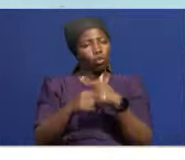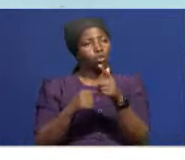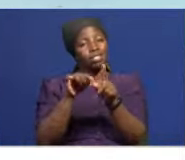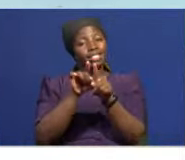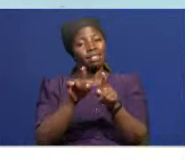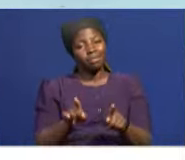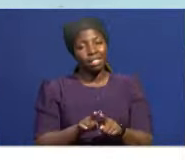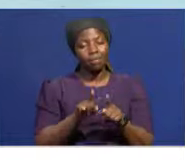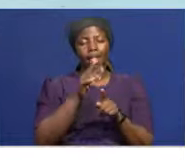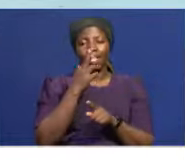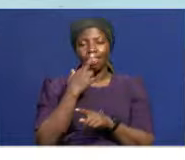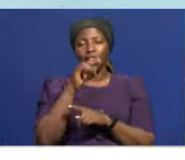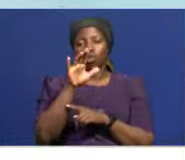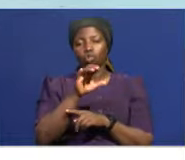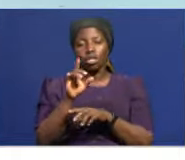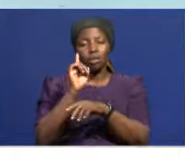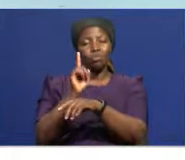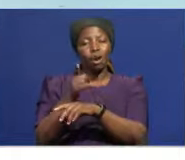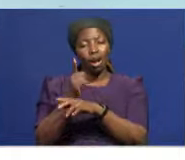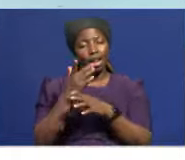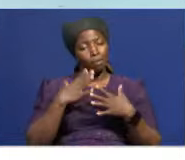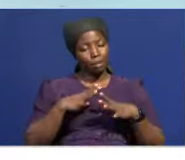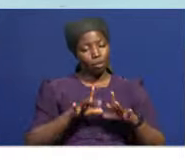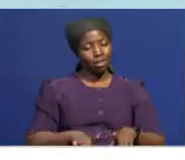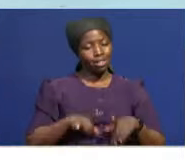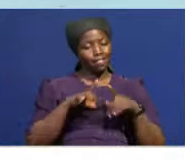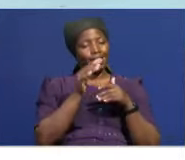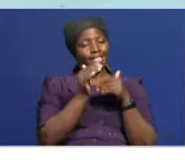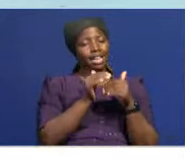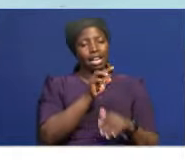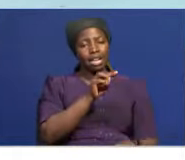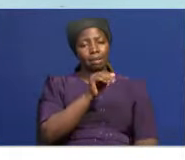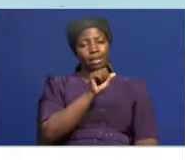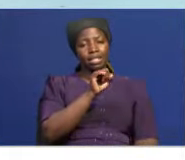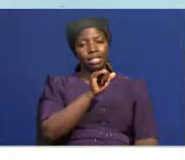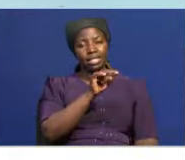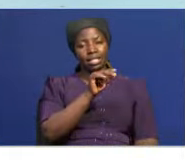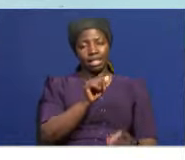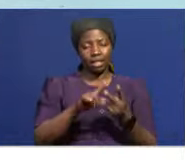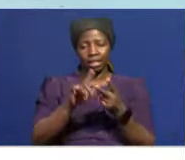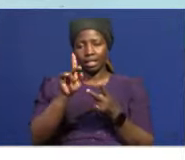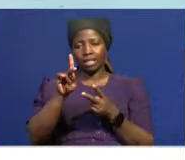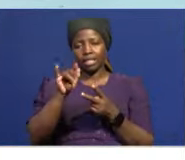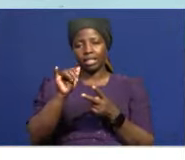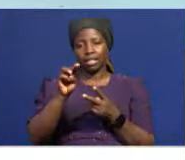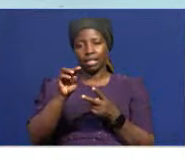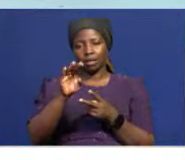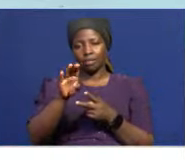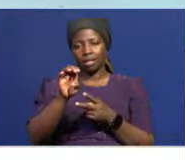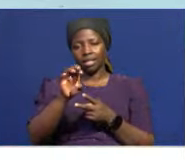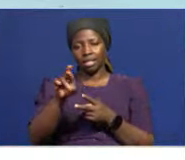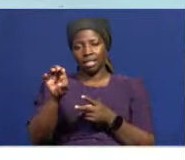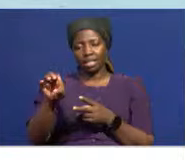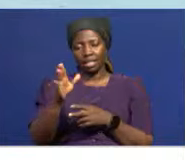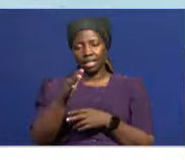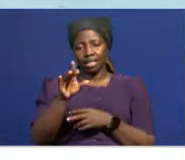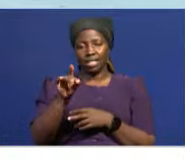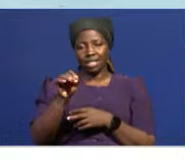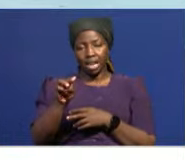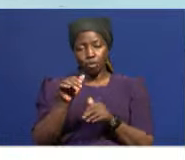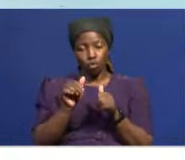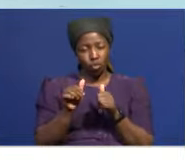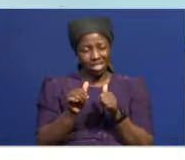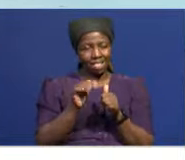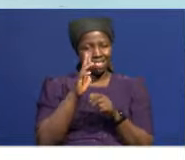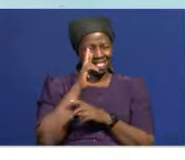an alert to residents living around Masinga and Kiambere dams, which are at risk of spilling over after the